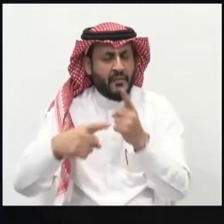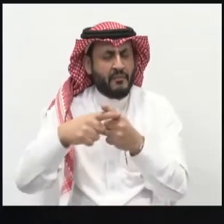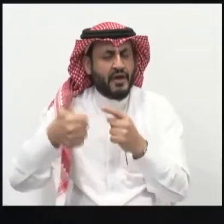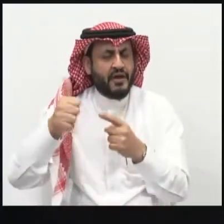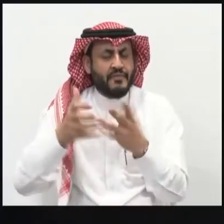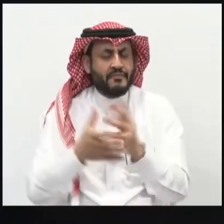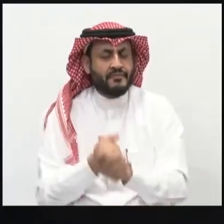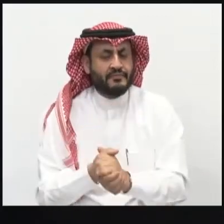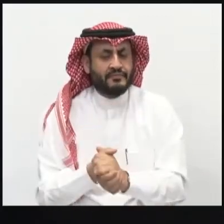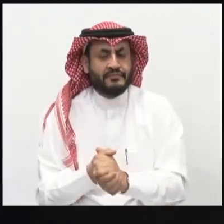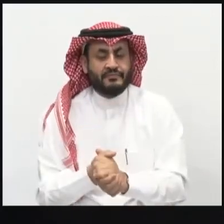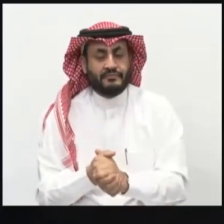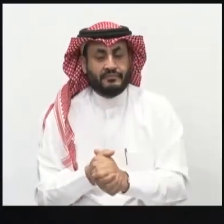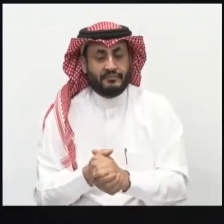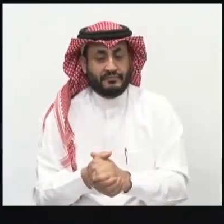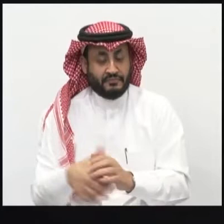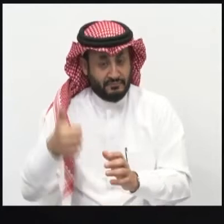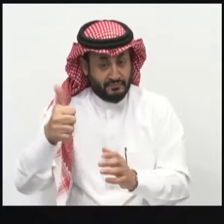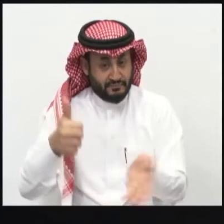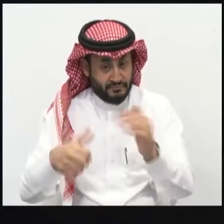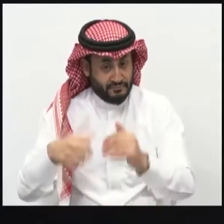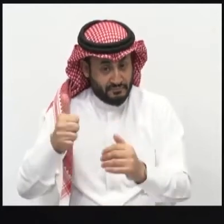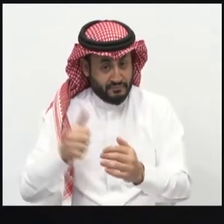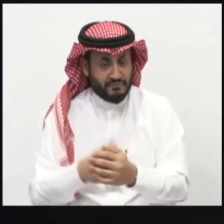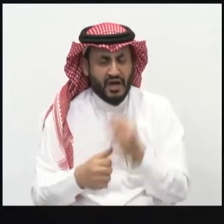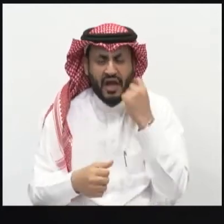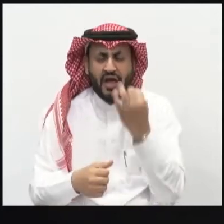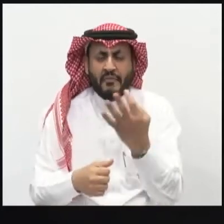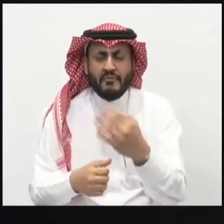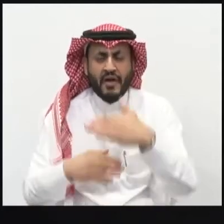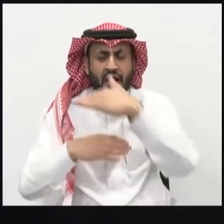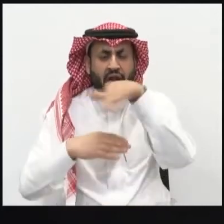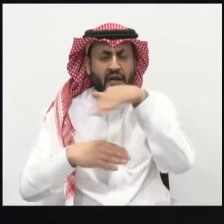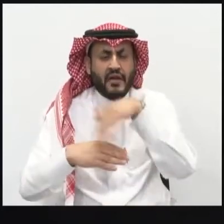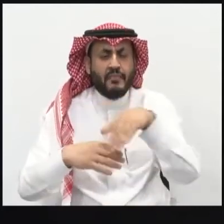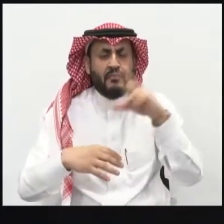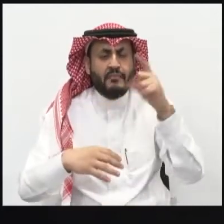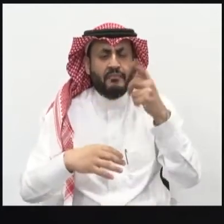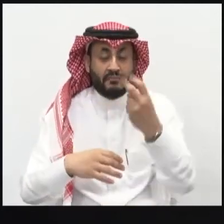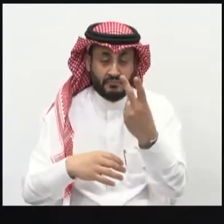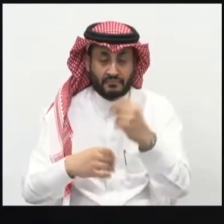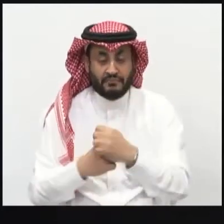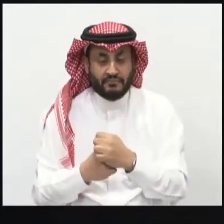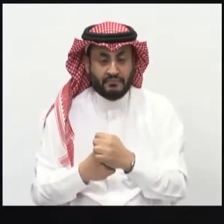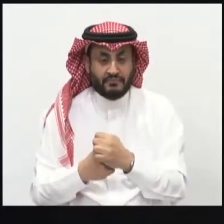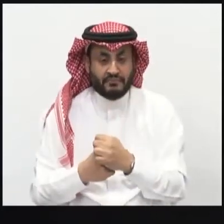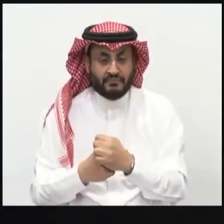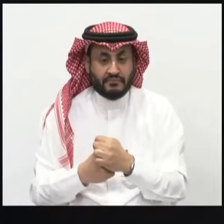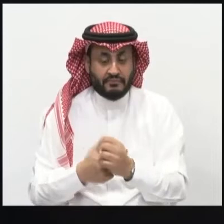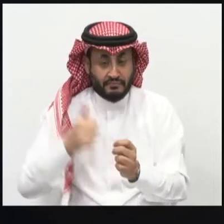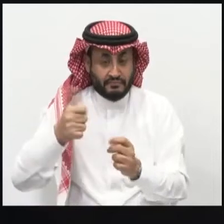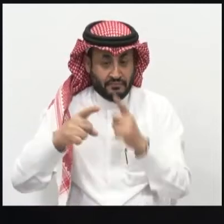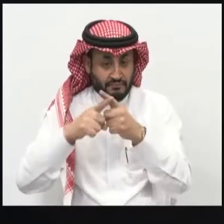each row is how many? 10. So how many rows do we have of blue shapes? 2, which means we